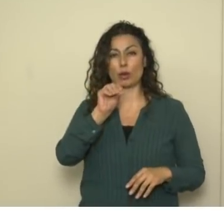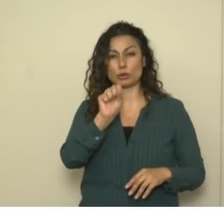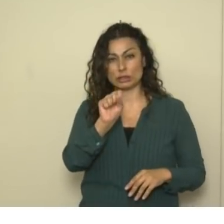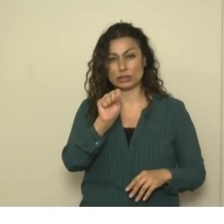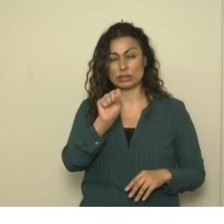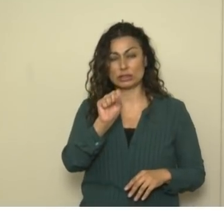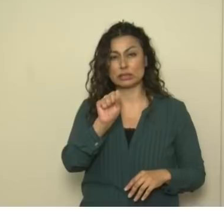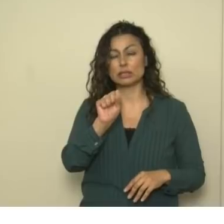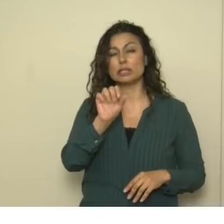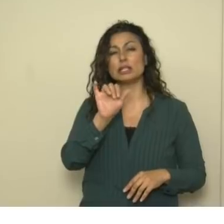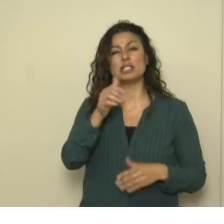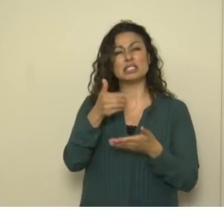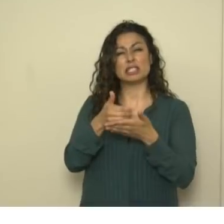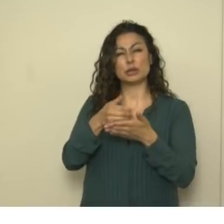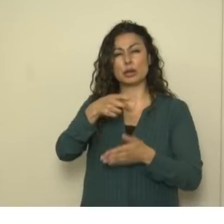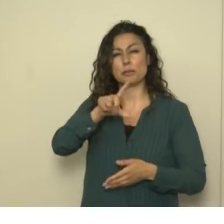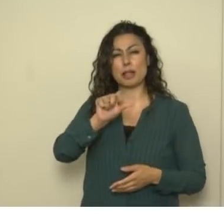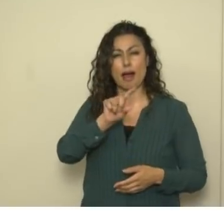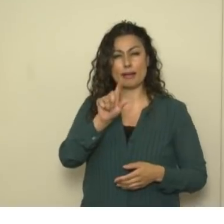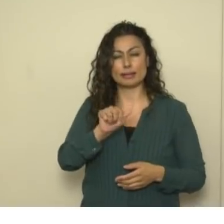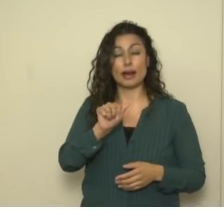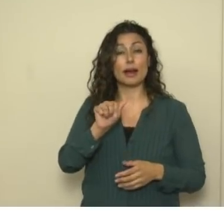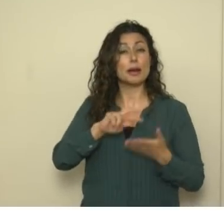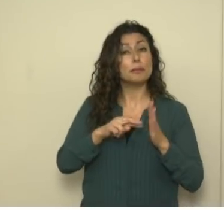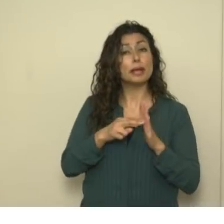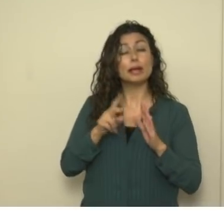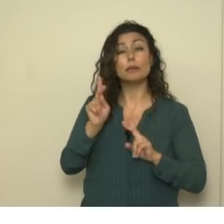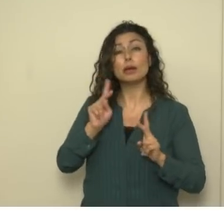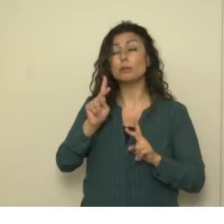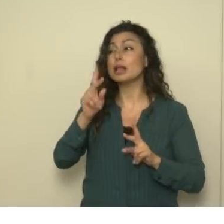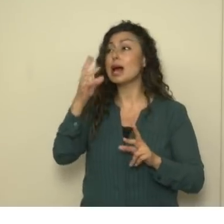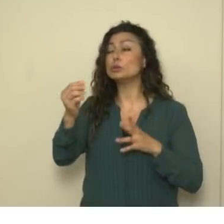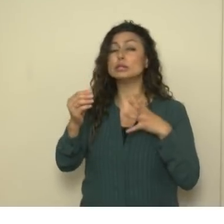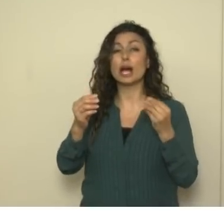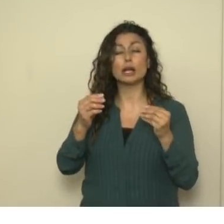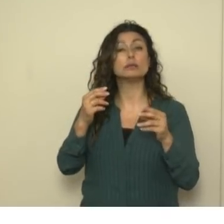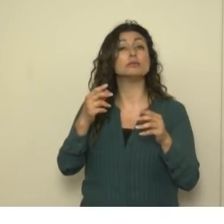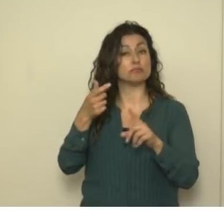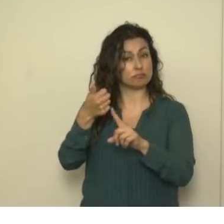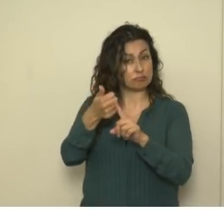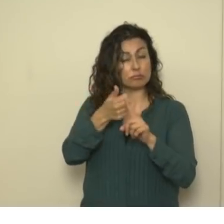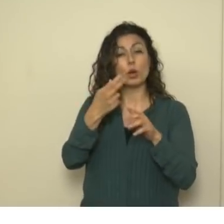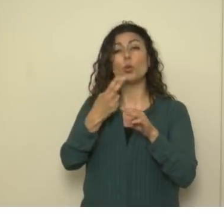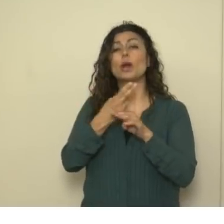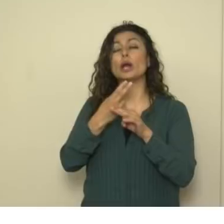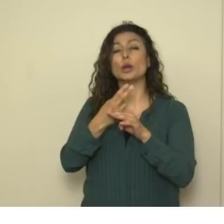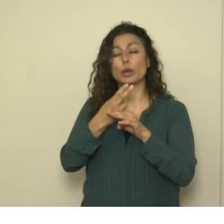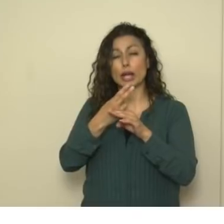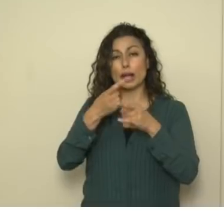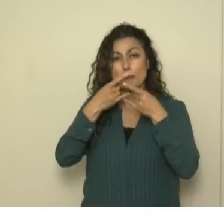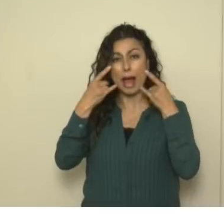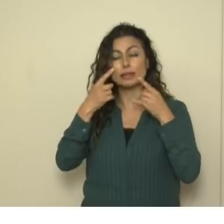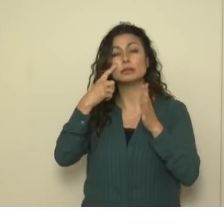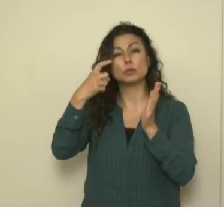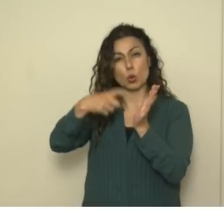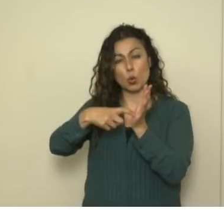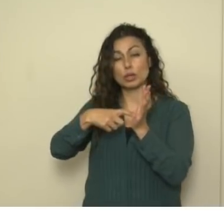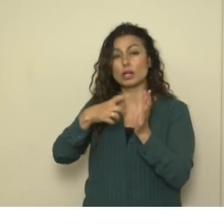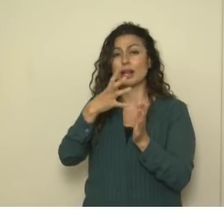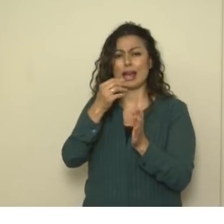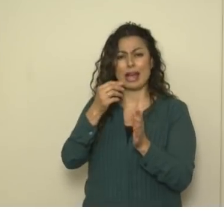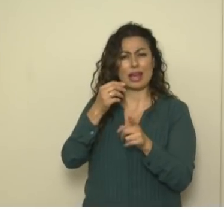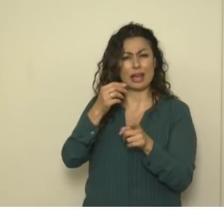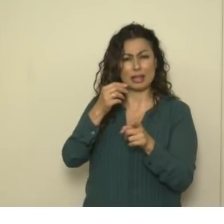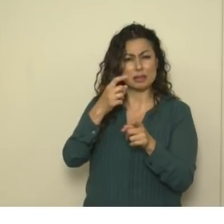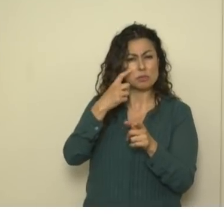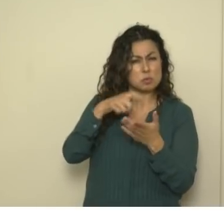and this is around the plaza. So these are people outside wearing masks. You can see that, frankly, as far